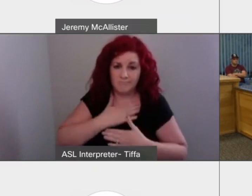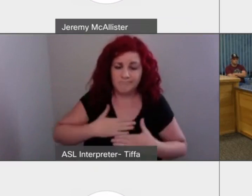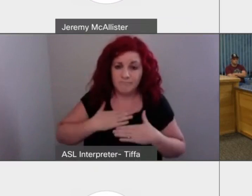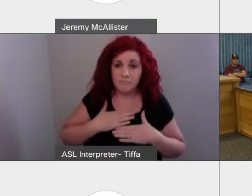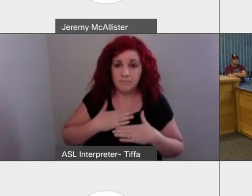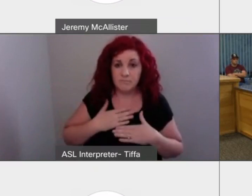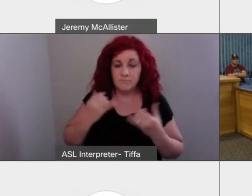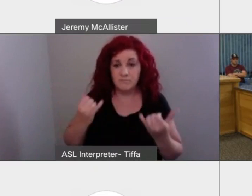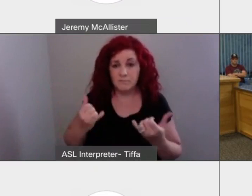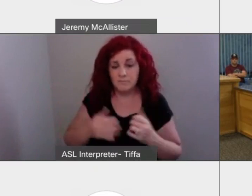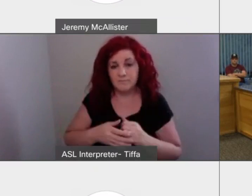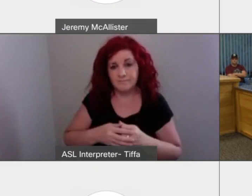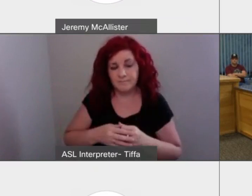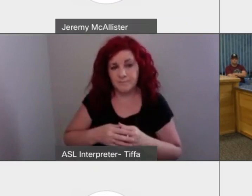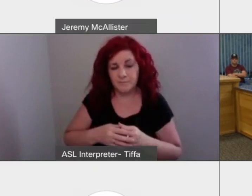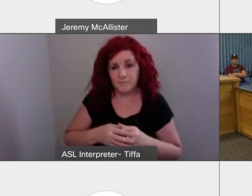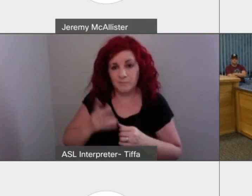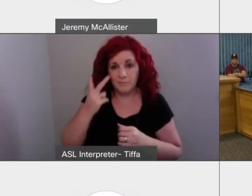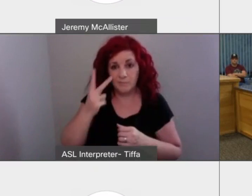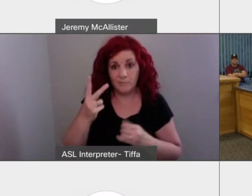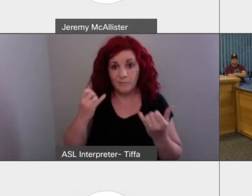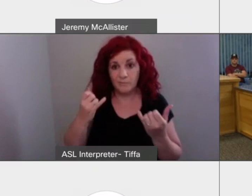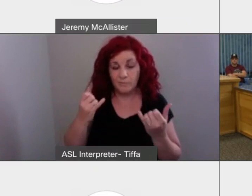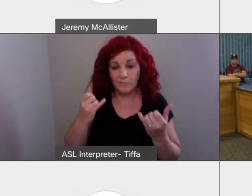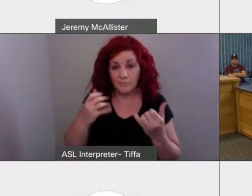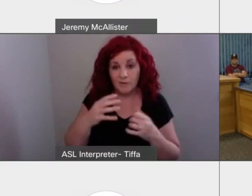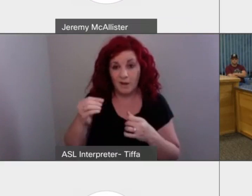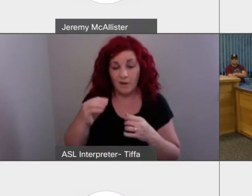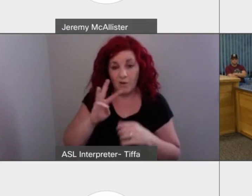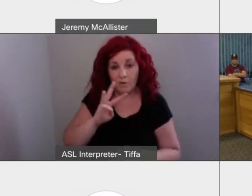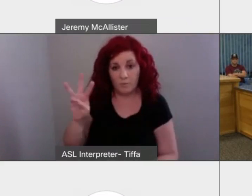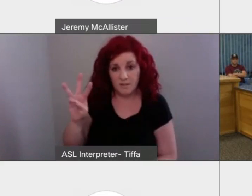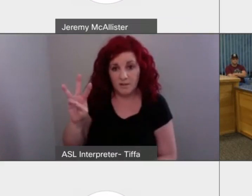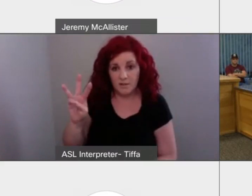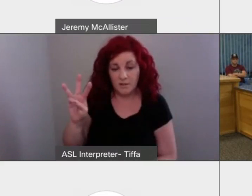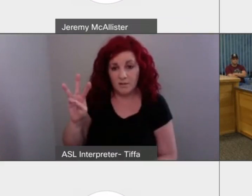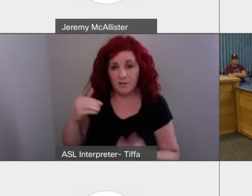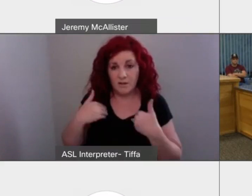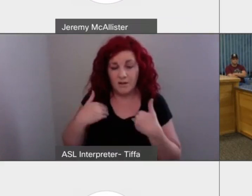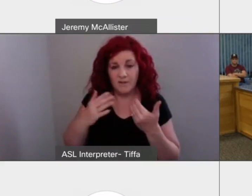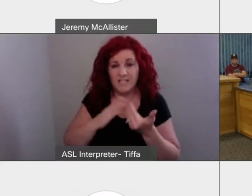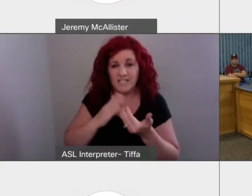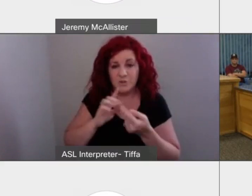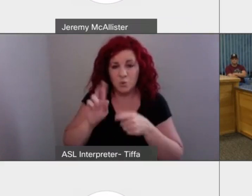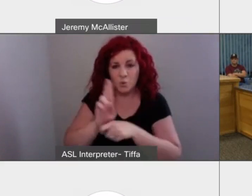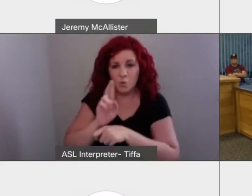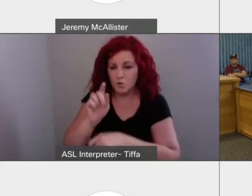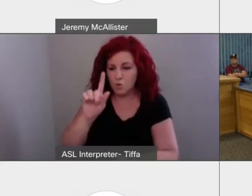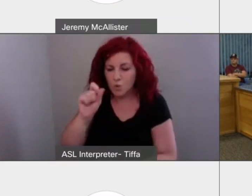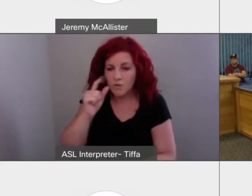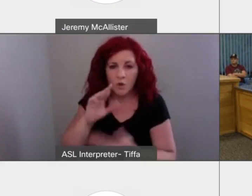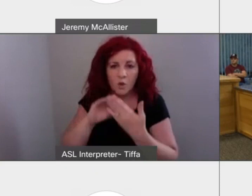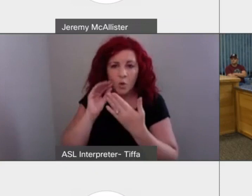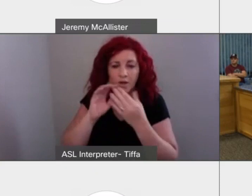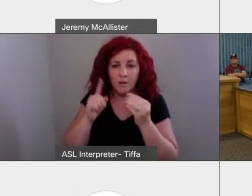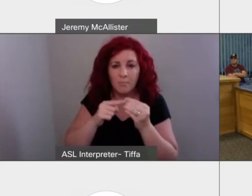that, as you have seen today and on our website, we have easy-to-use tools for learning about and